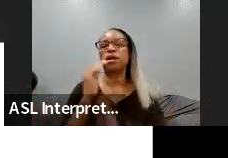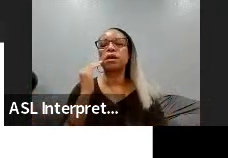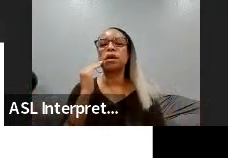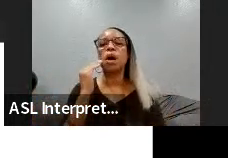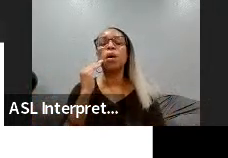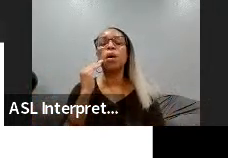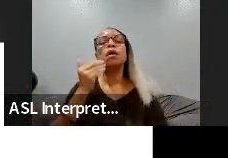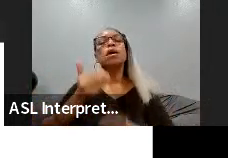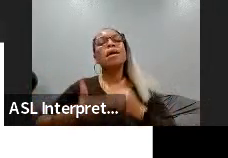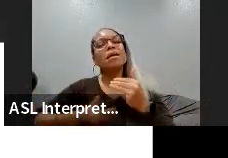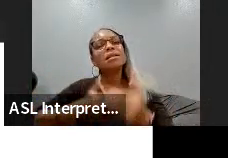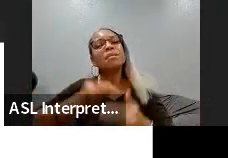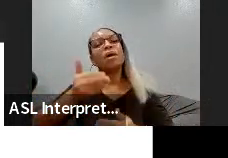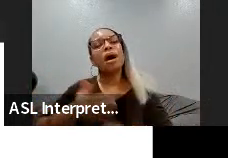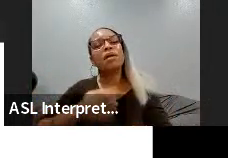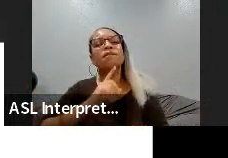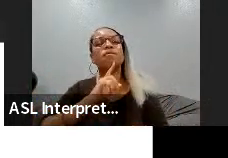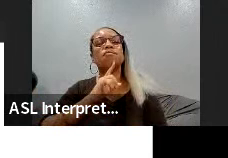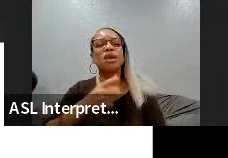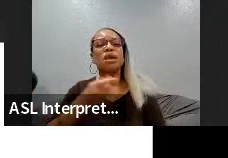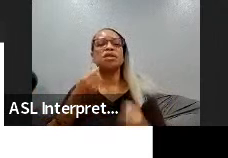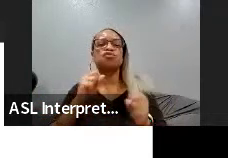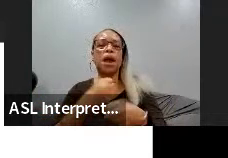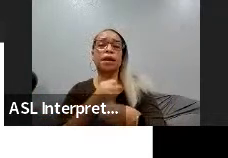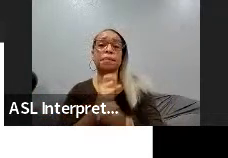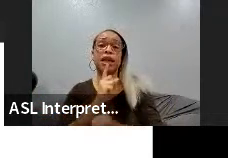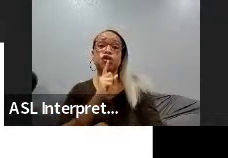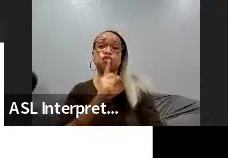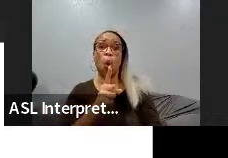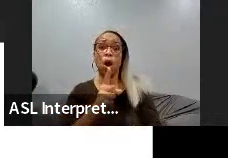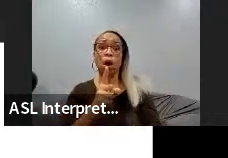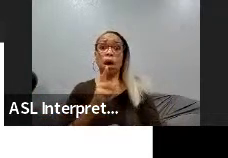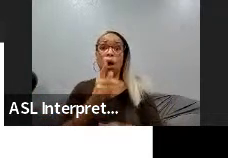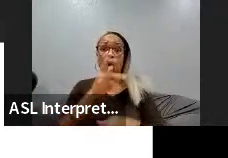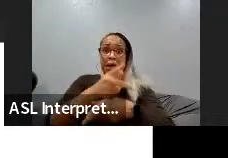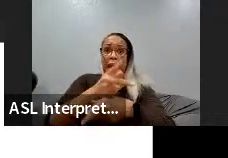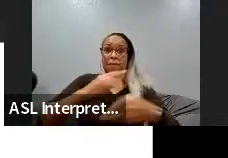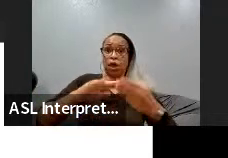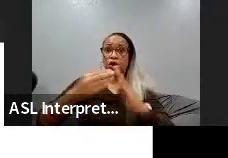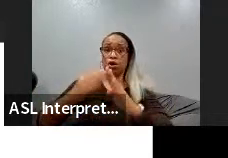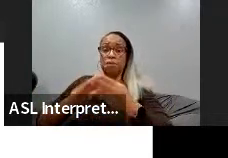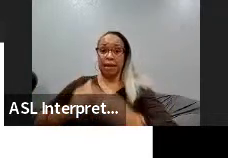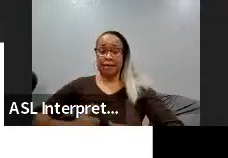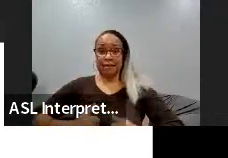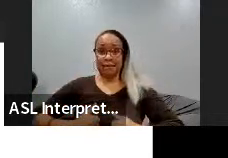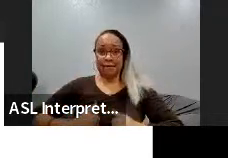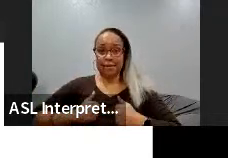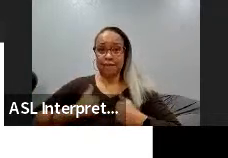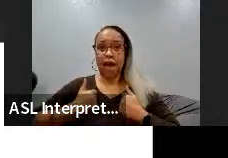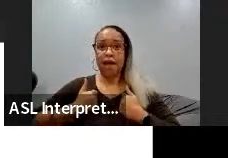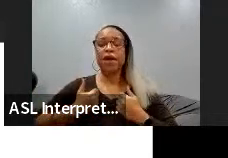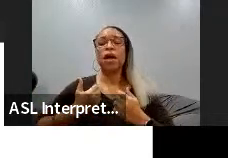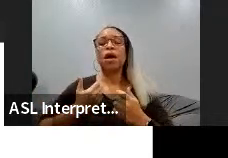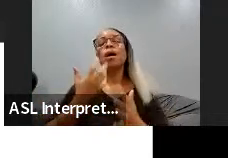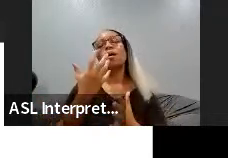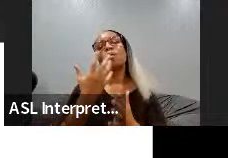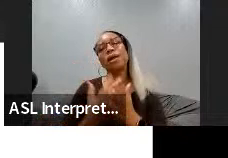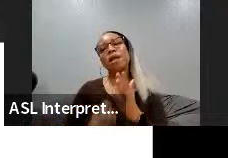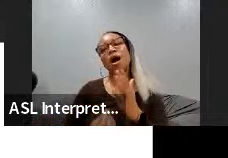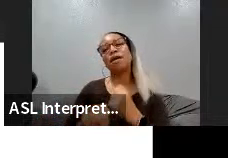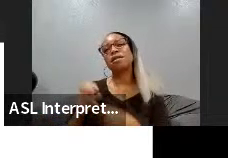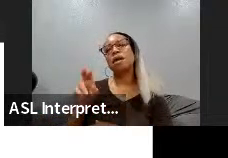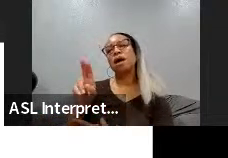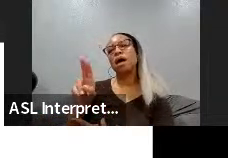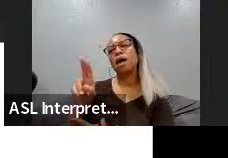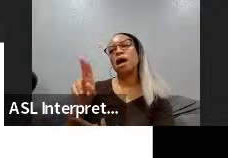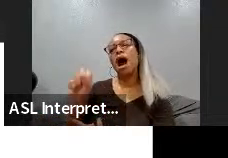process of really trying to make sure we kept our communities alive, I think we did lose the us in the community.